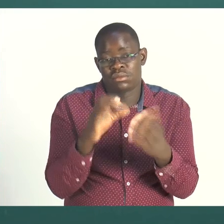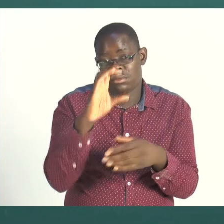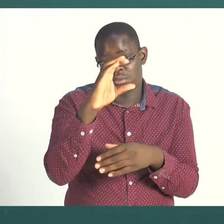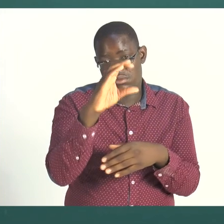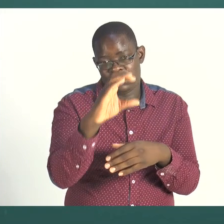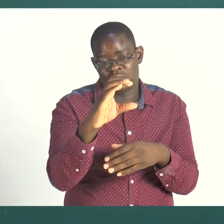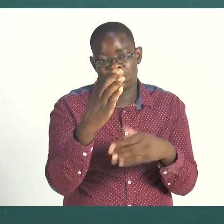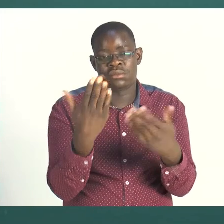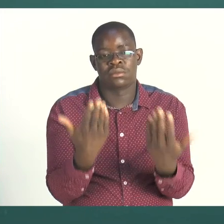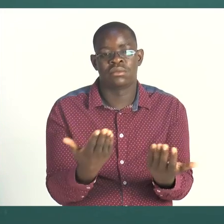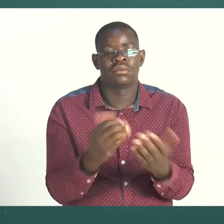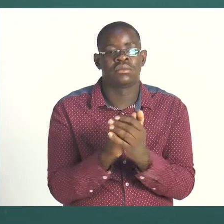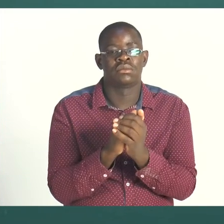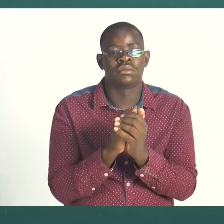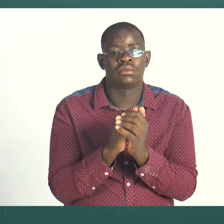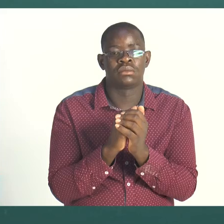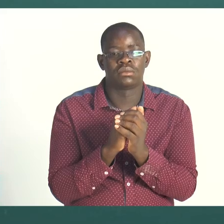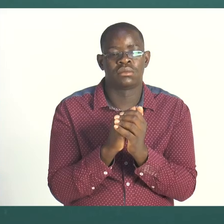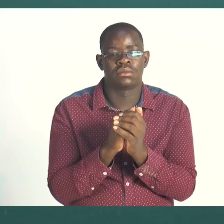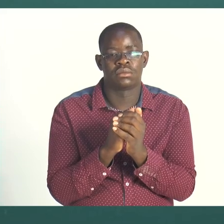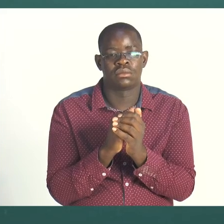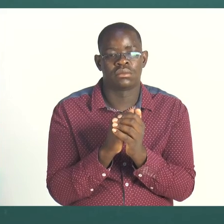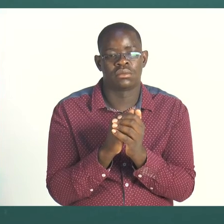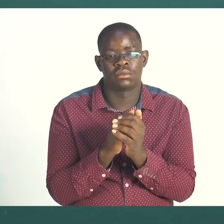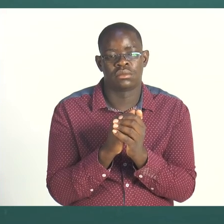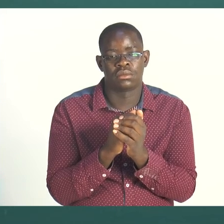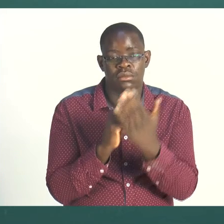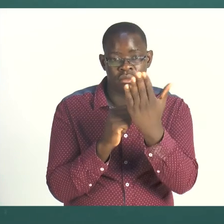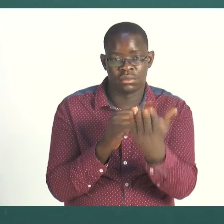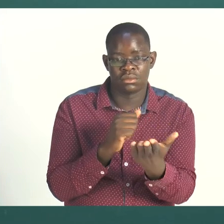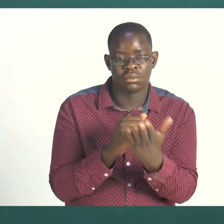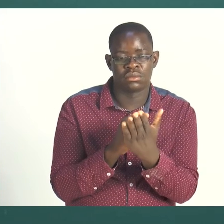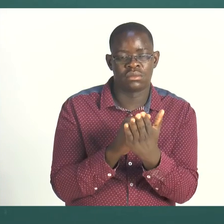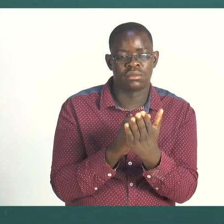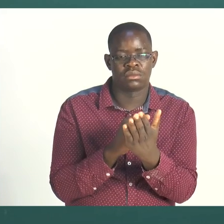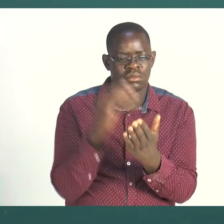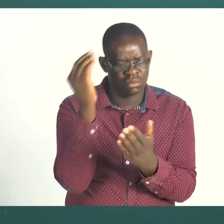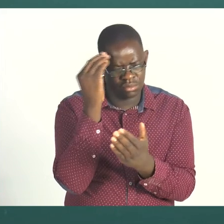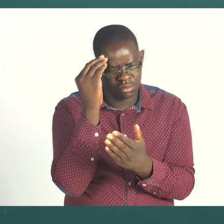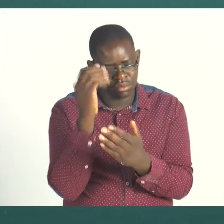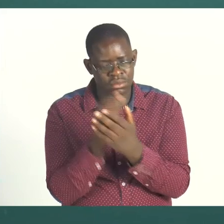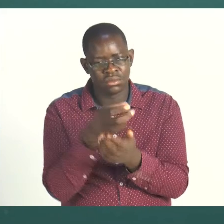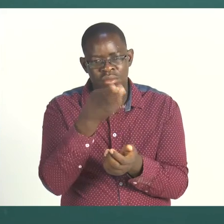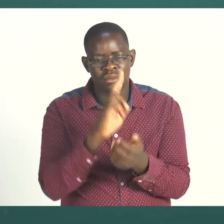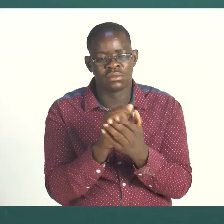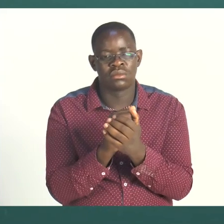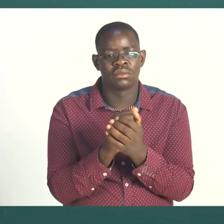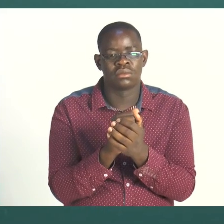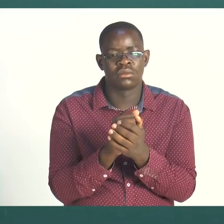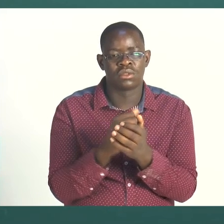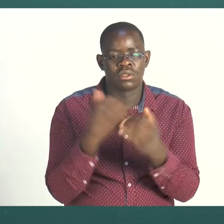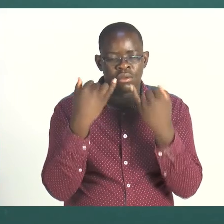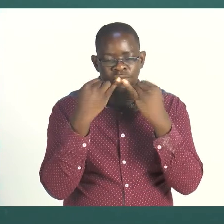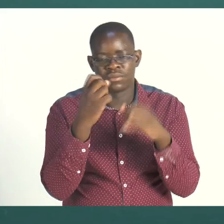or C, animals are easy to control? Let us know what you think the answer is, and we will announce the